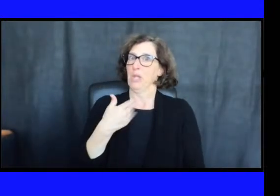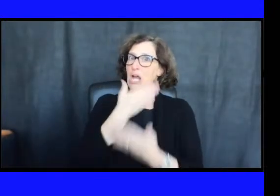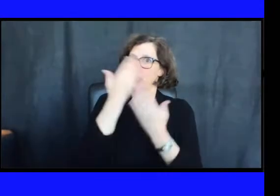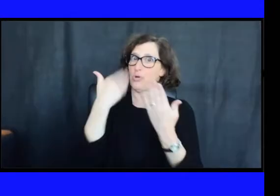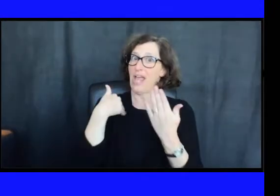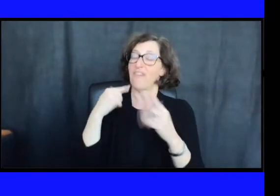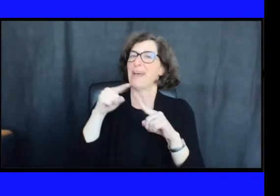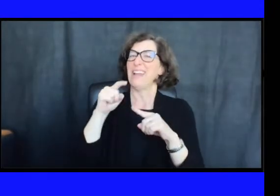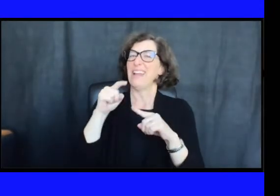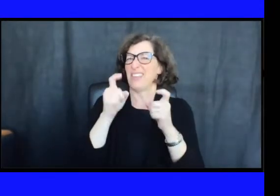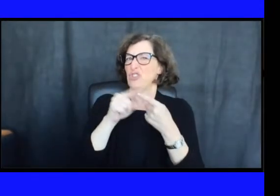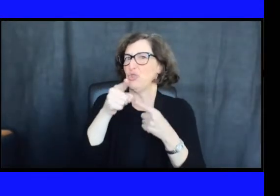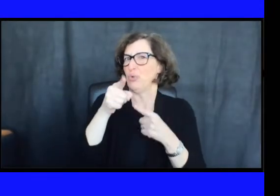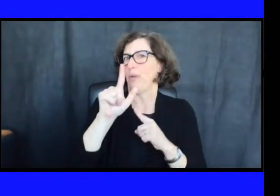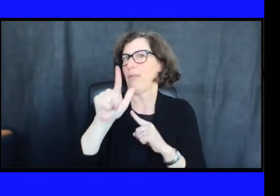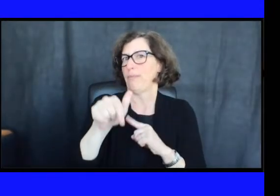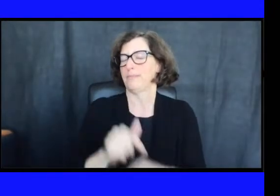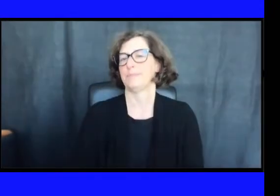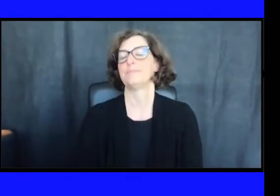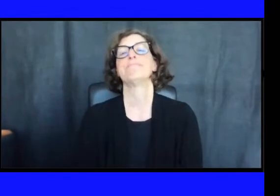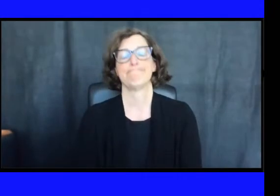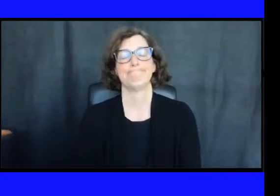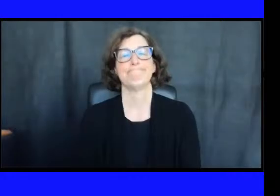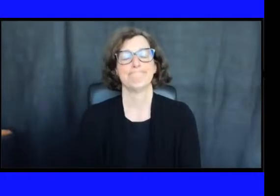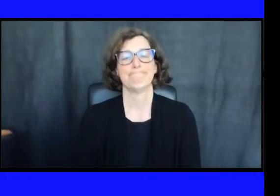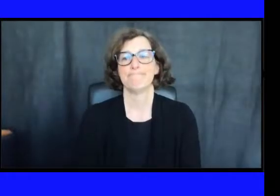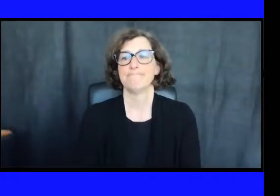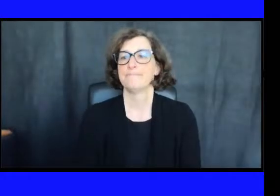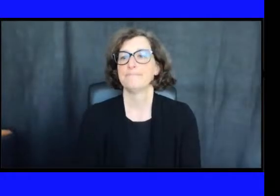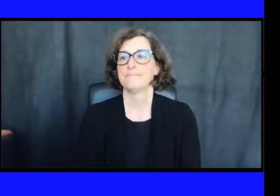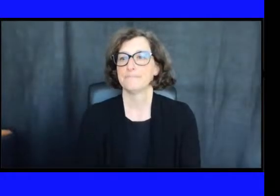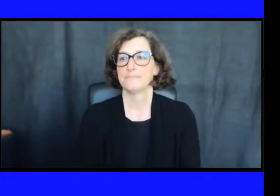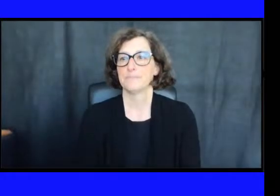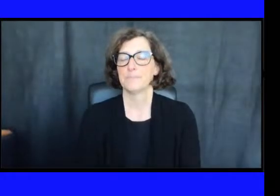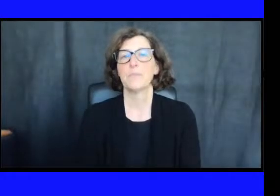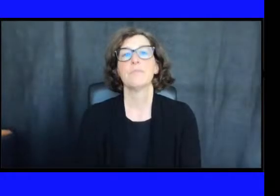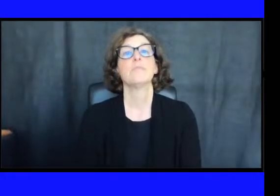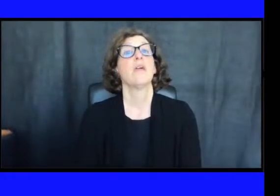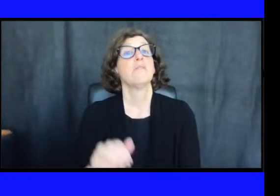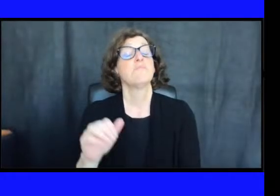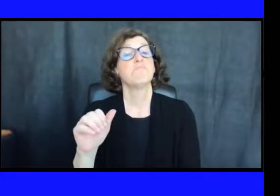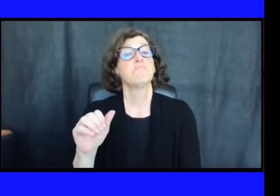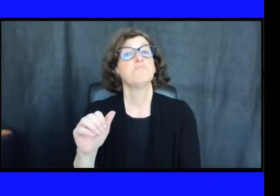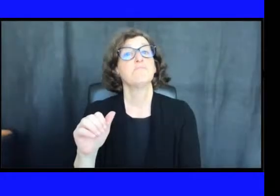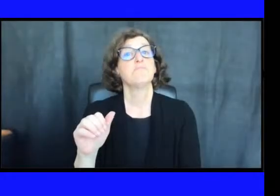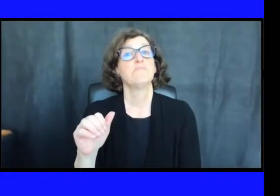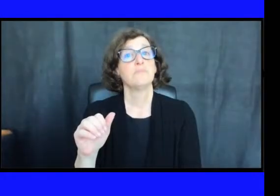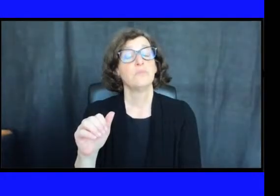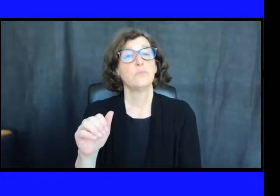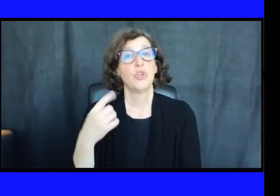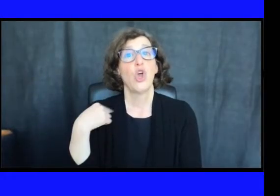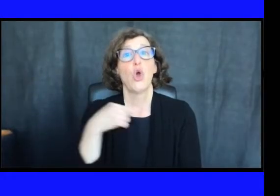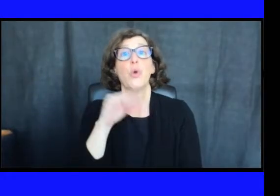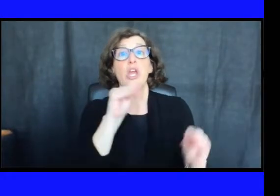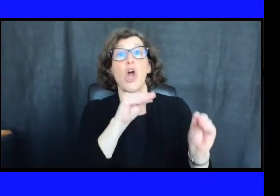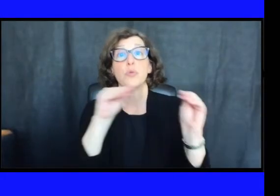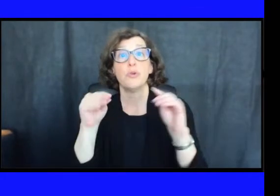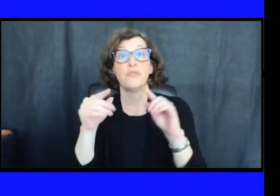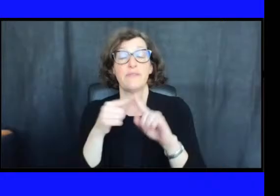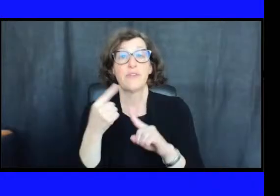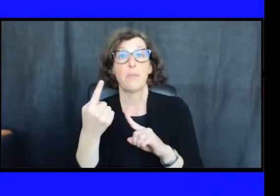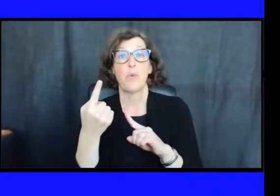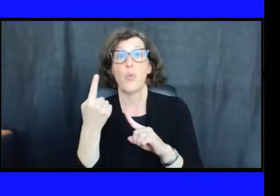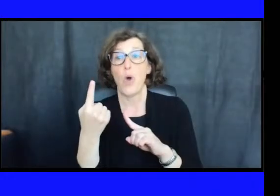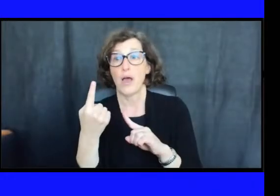you for the update. Thank you. Dr. Katz? No questions. Thank you. Thank you. Again, thank